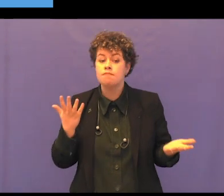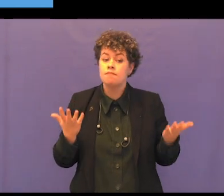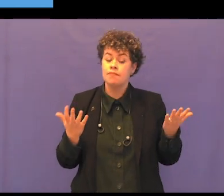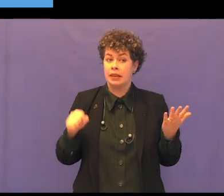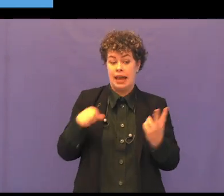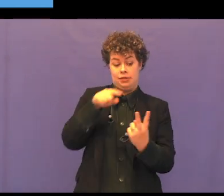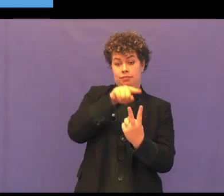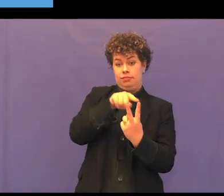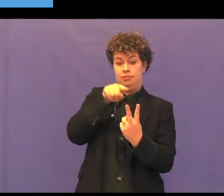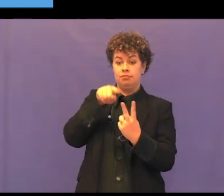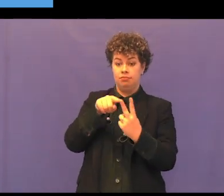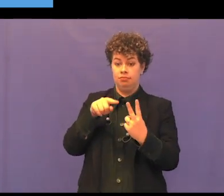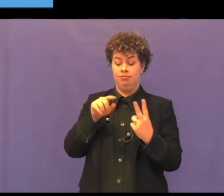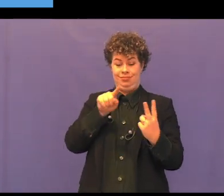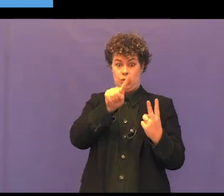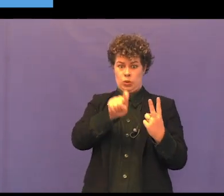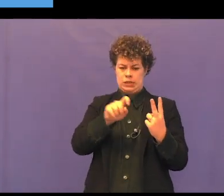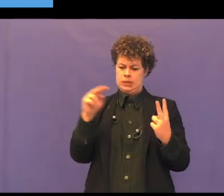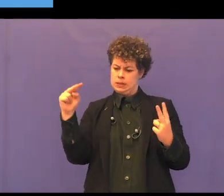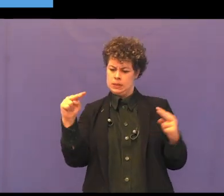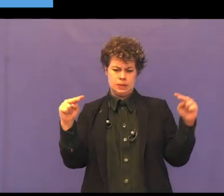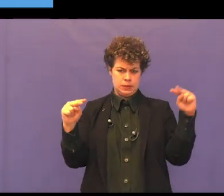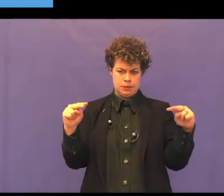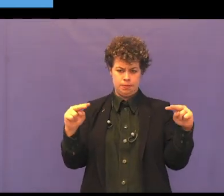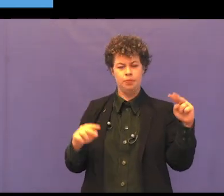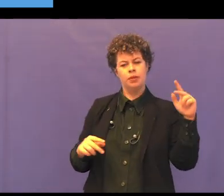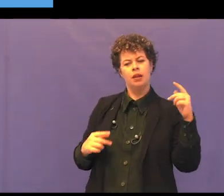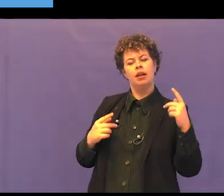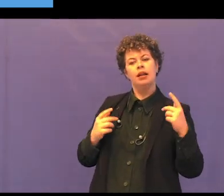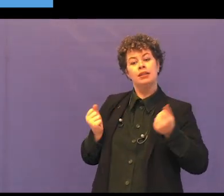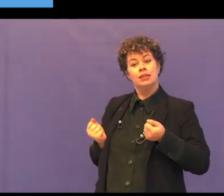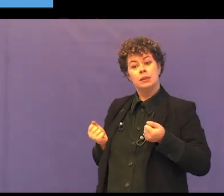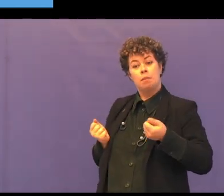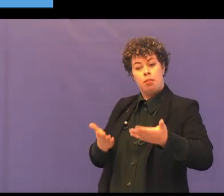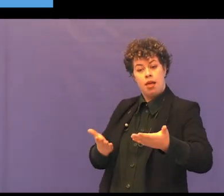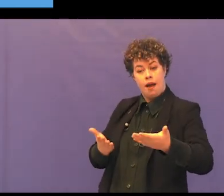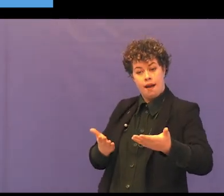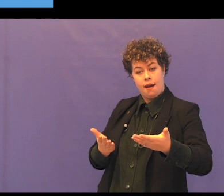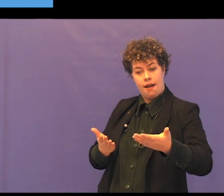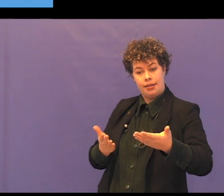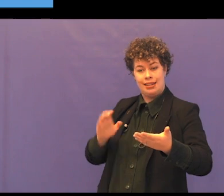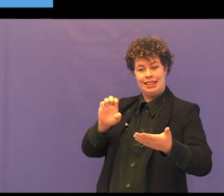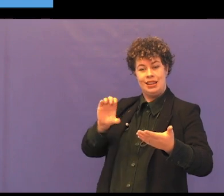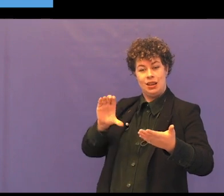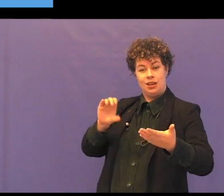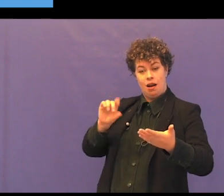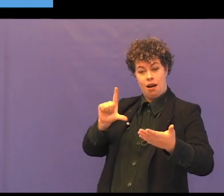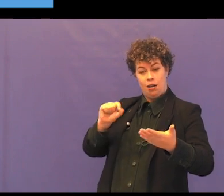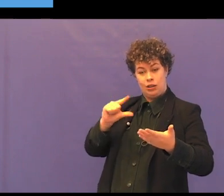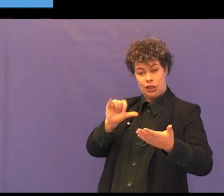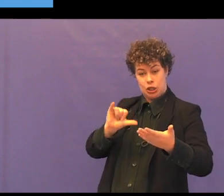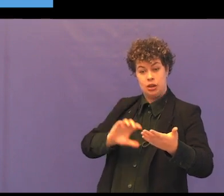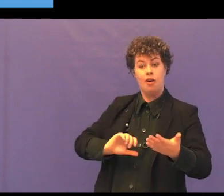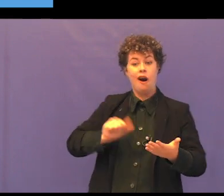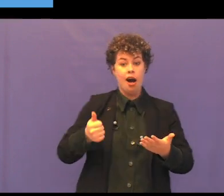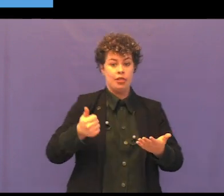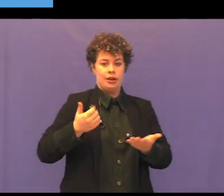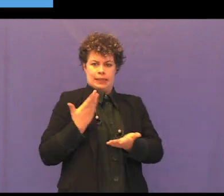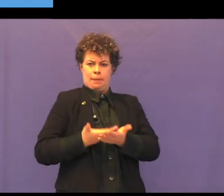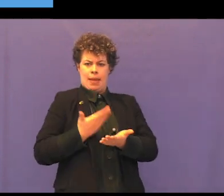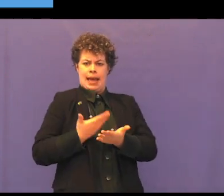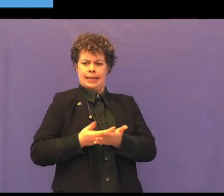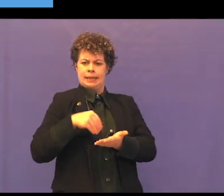supply-side ecology, and the other is demand-side ecology. Supply-side ecology is basically